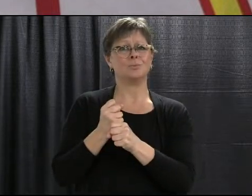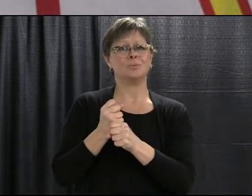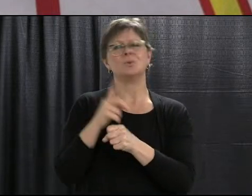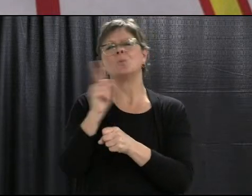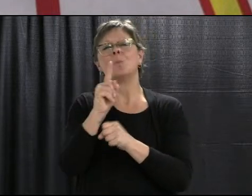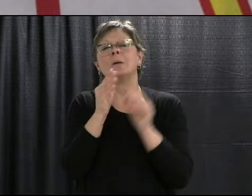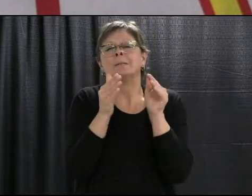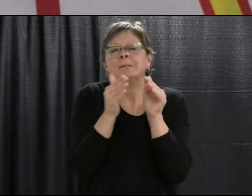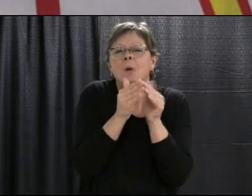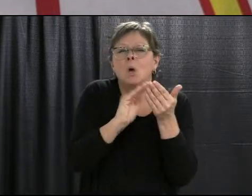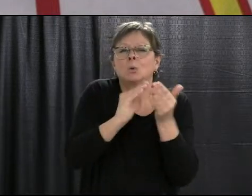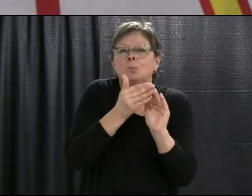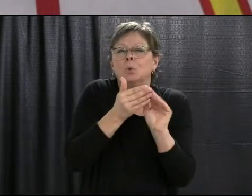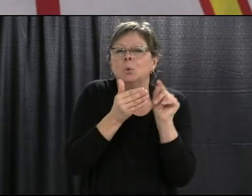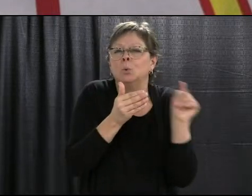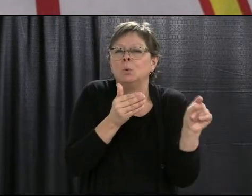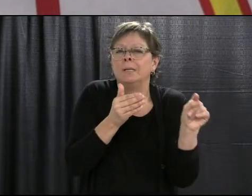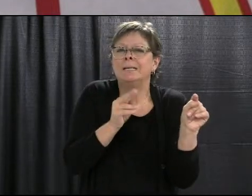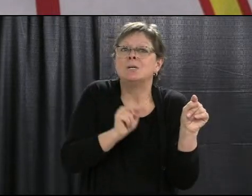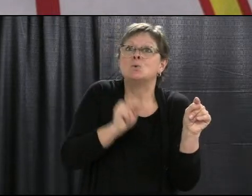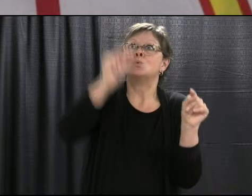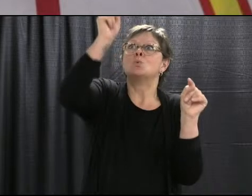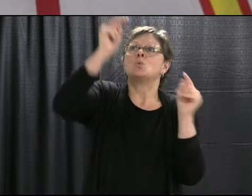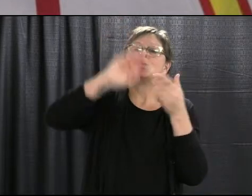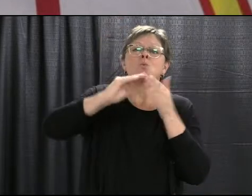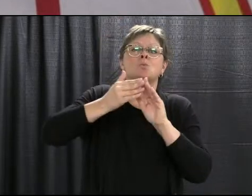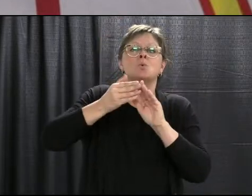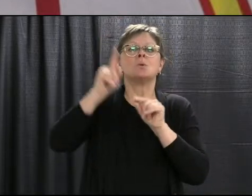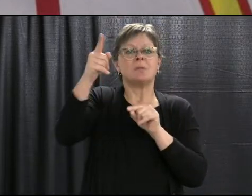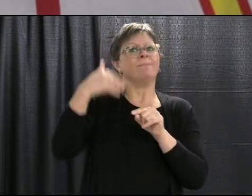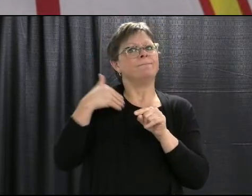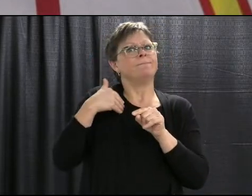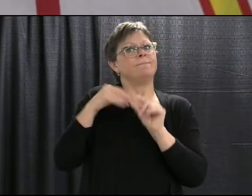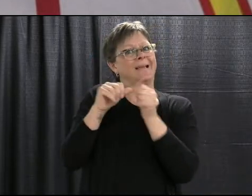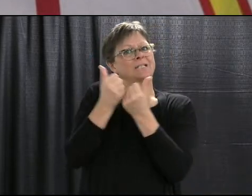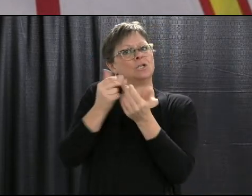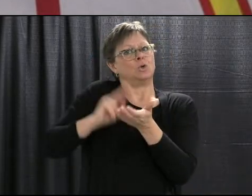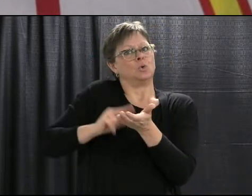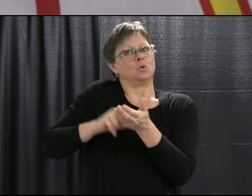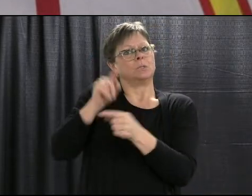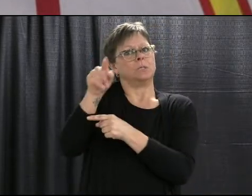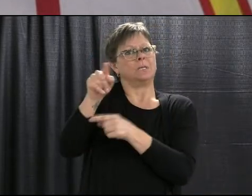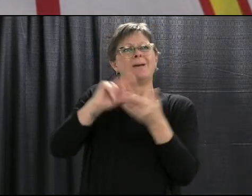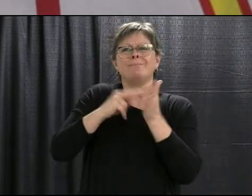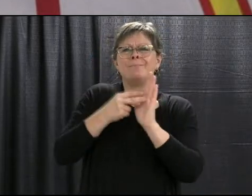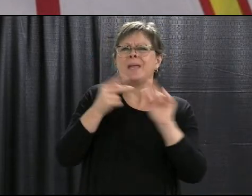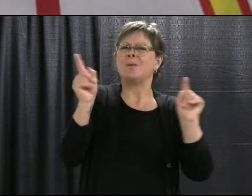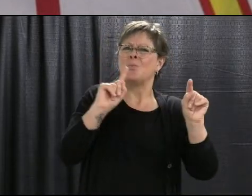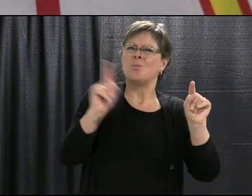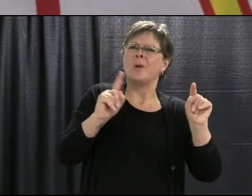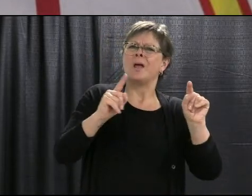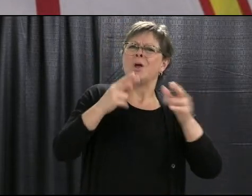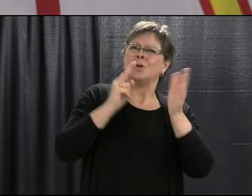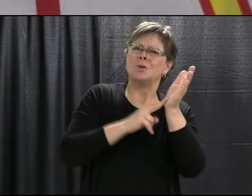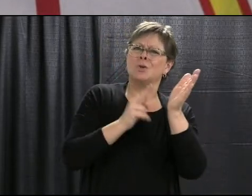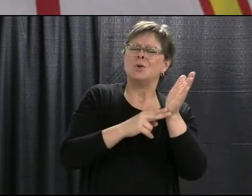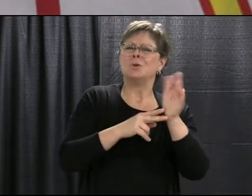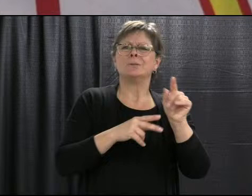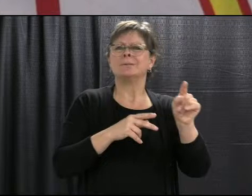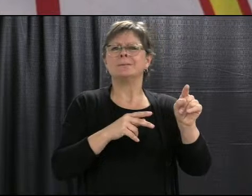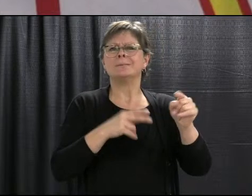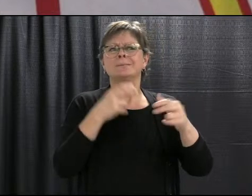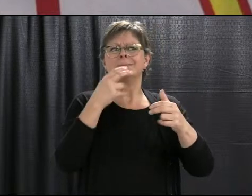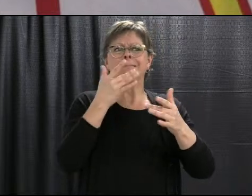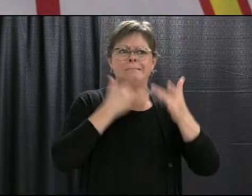rural and remote communities, northern communities, areas where it was significantly challenging to fill positions.